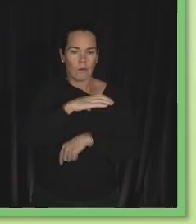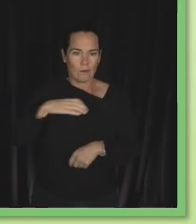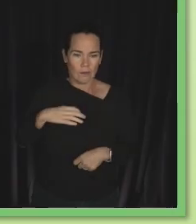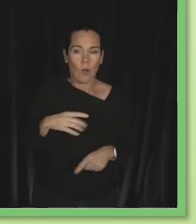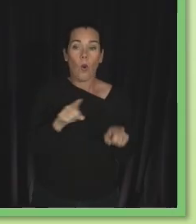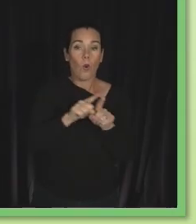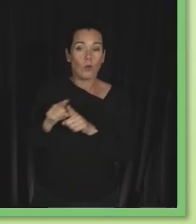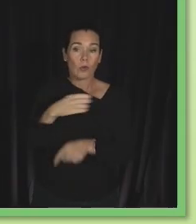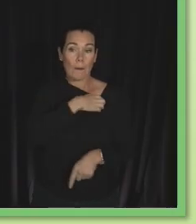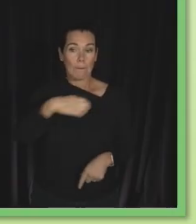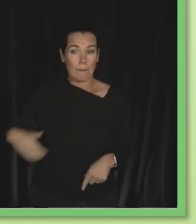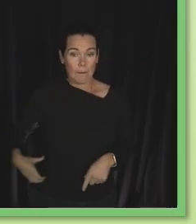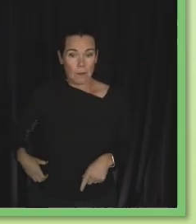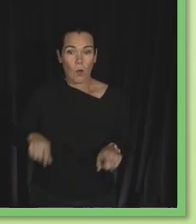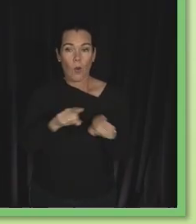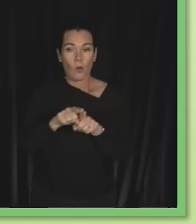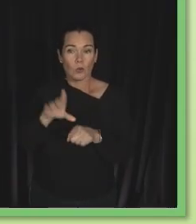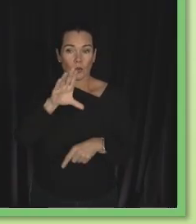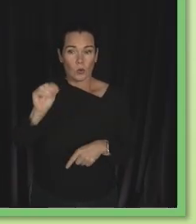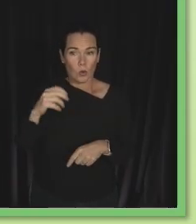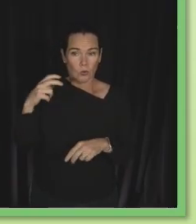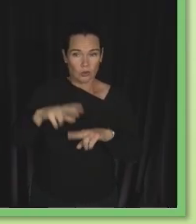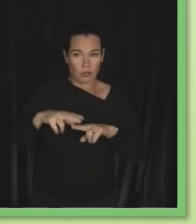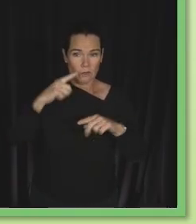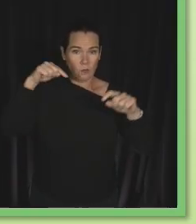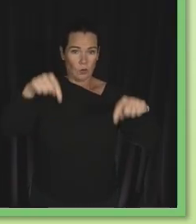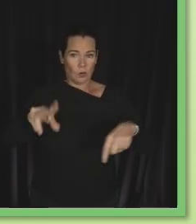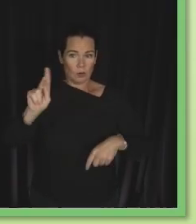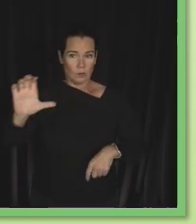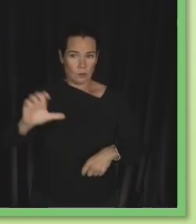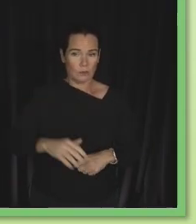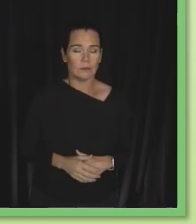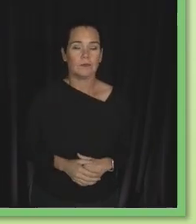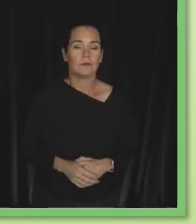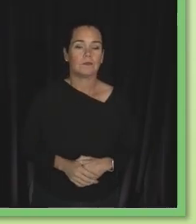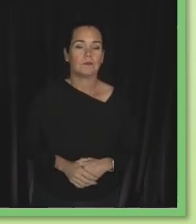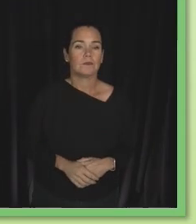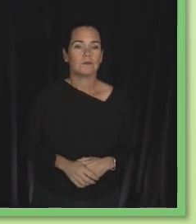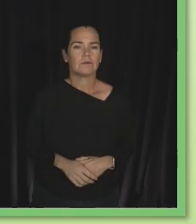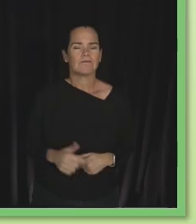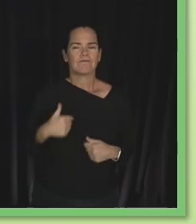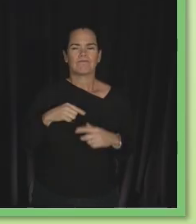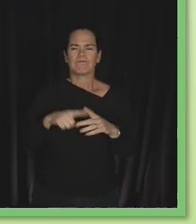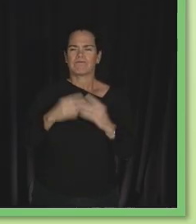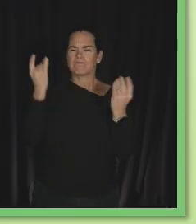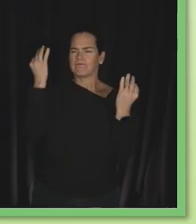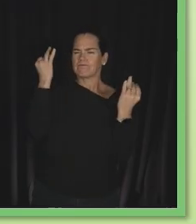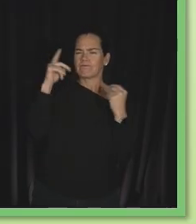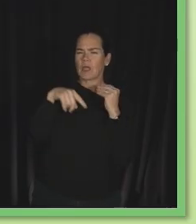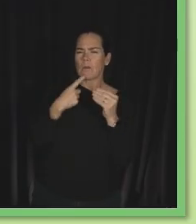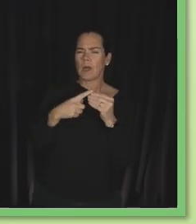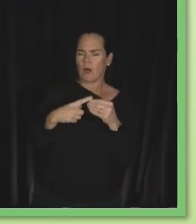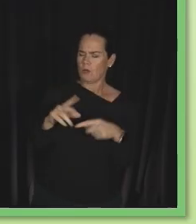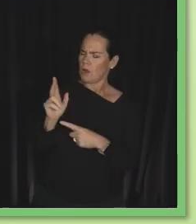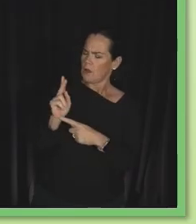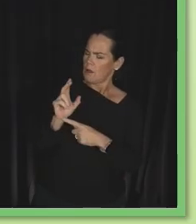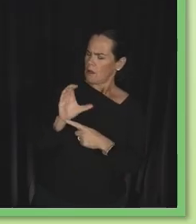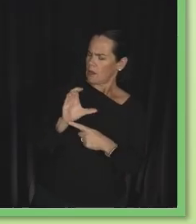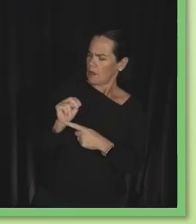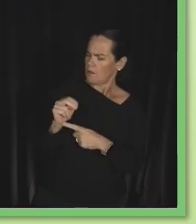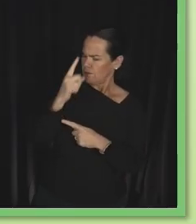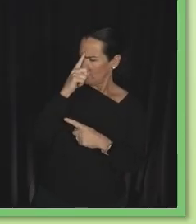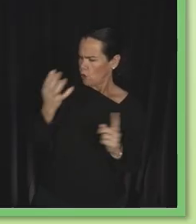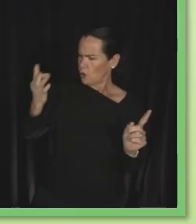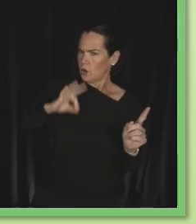KubeCon, Cloud Native Con co-chairs. So when I started thinking about Cloud Native for Good, I wanted to find